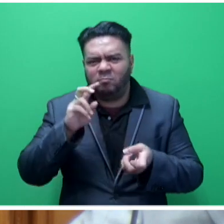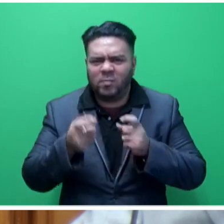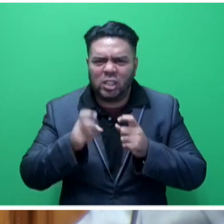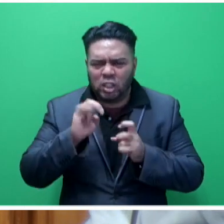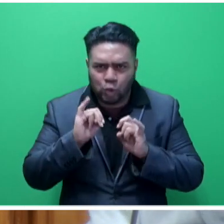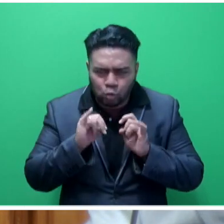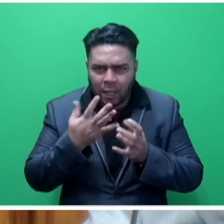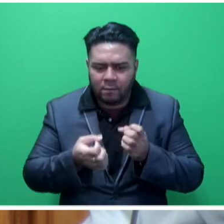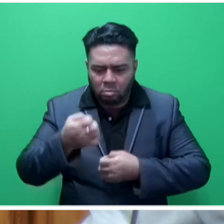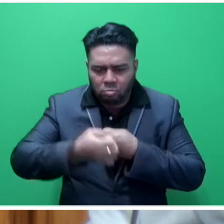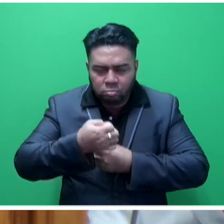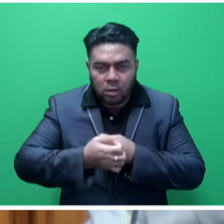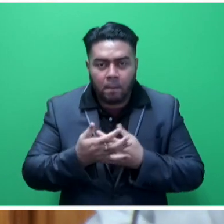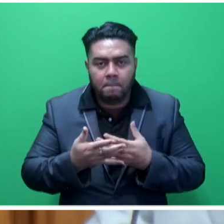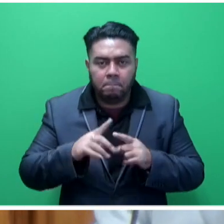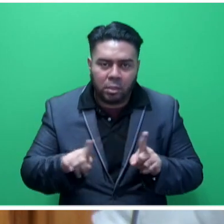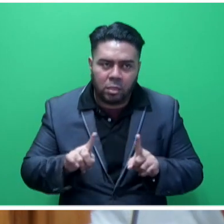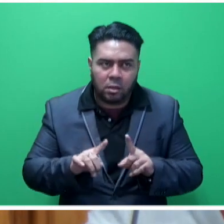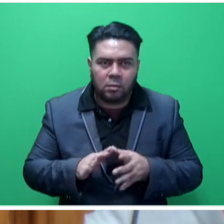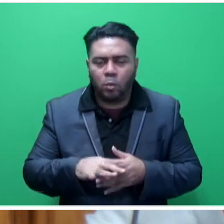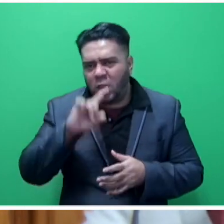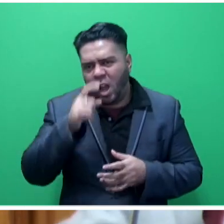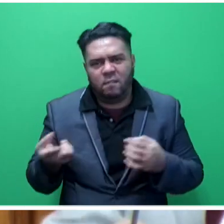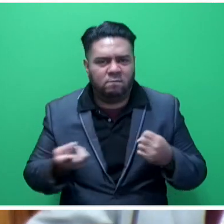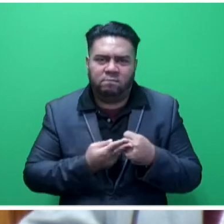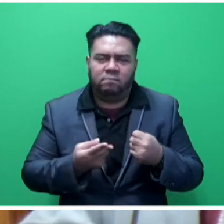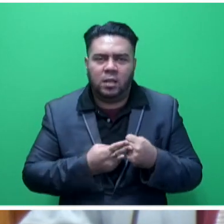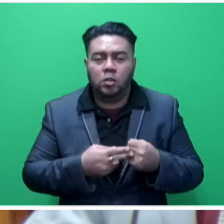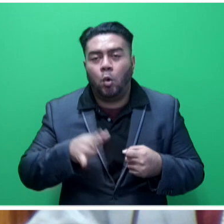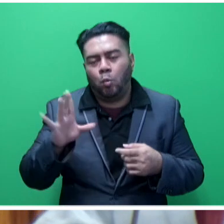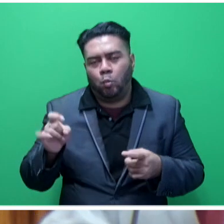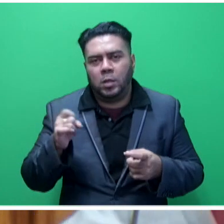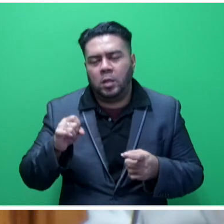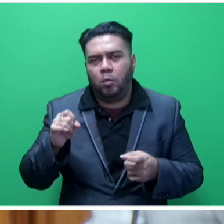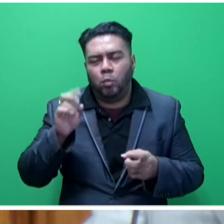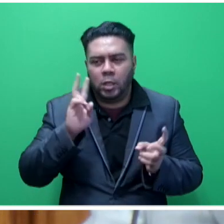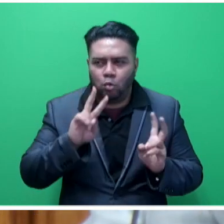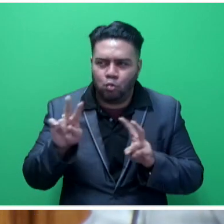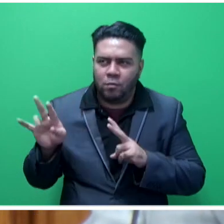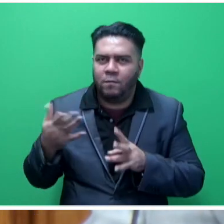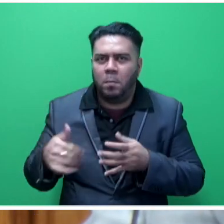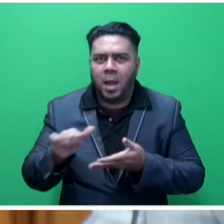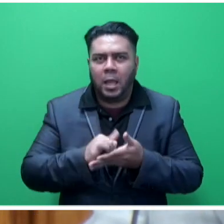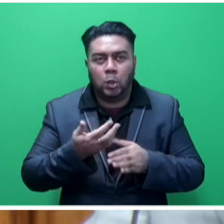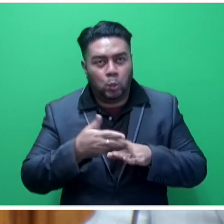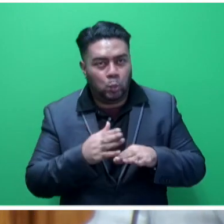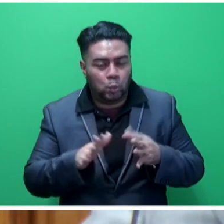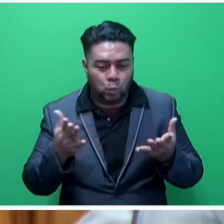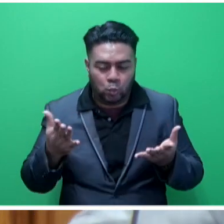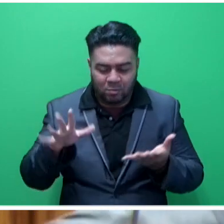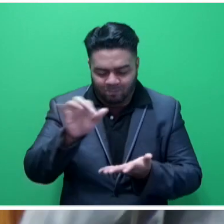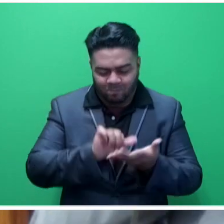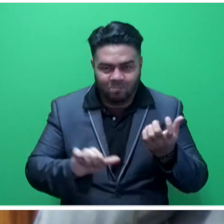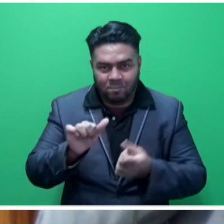malfunctioned, and unfortunately we couldn't be repaired. We have since then done our